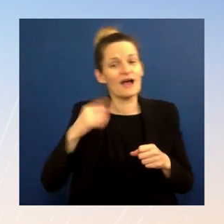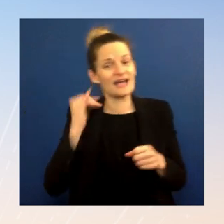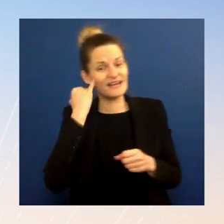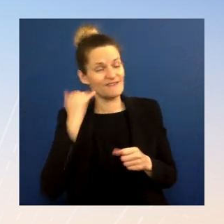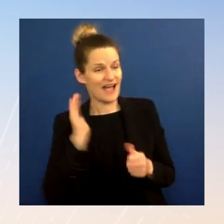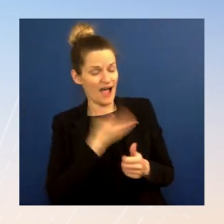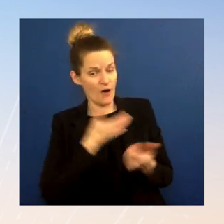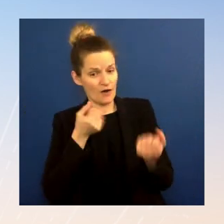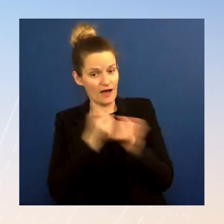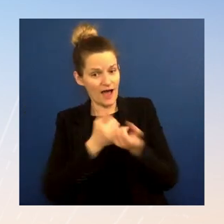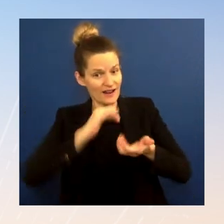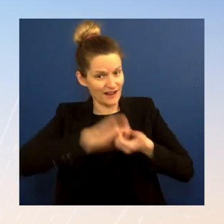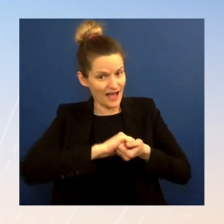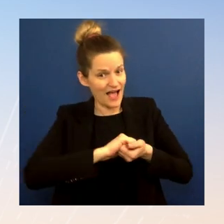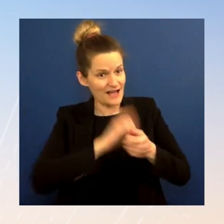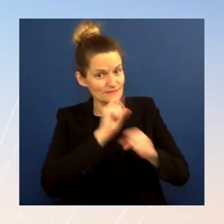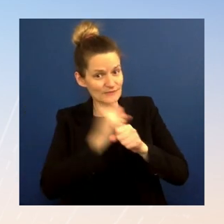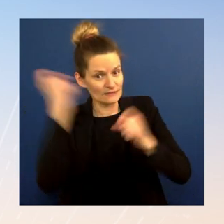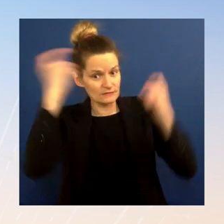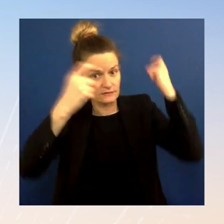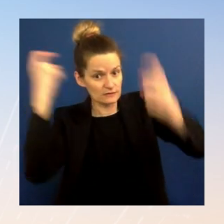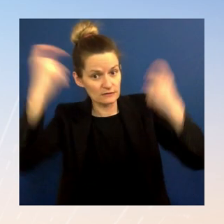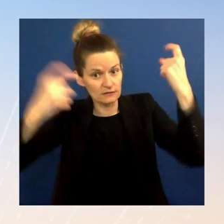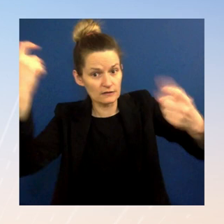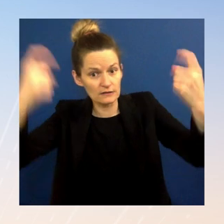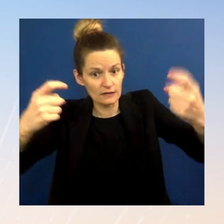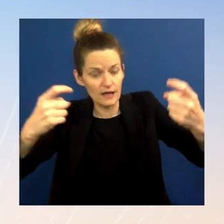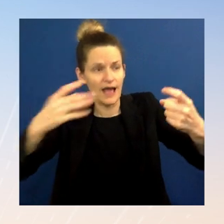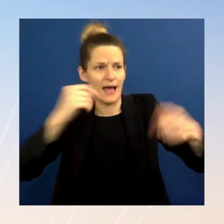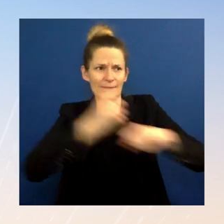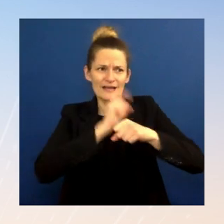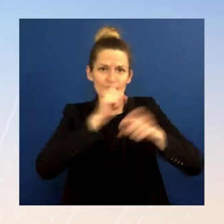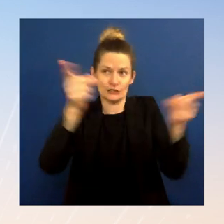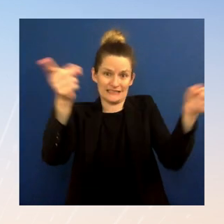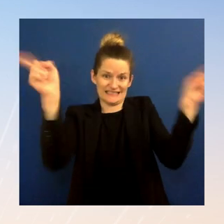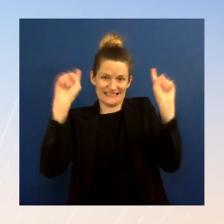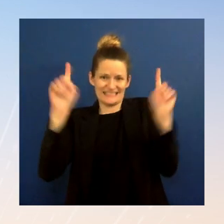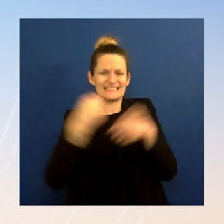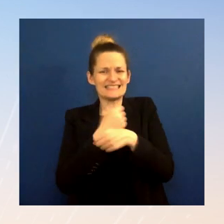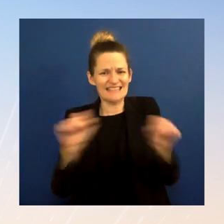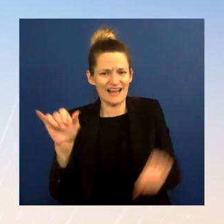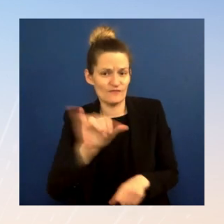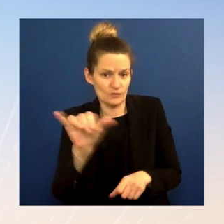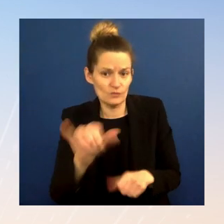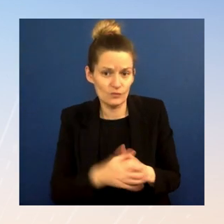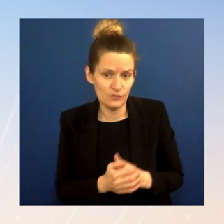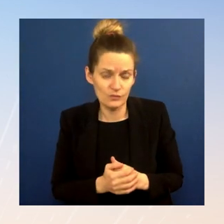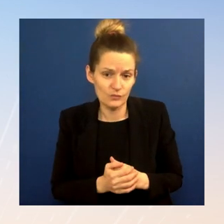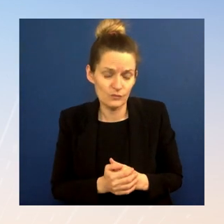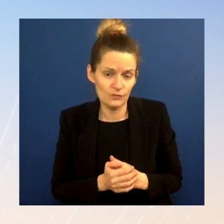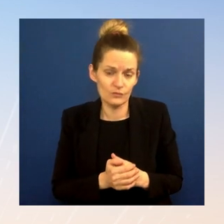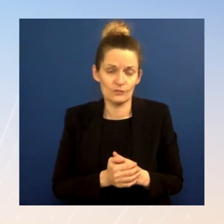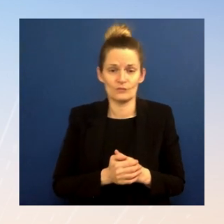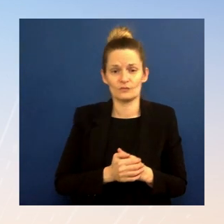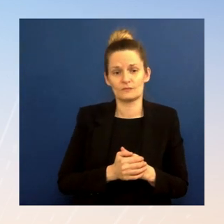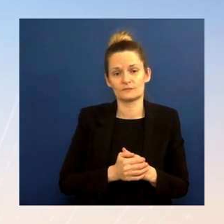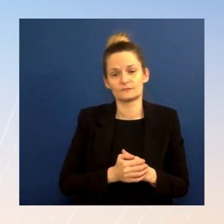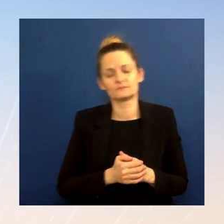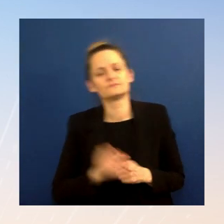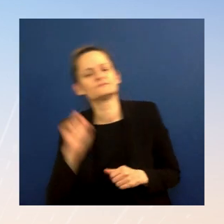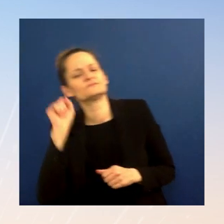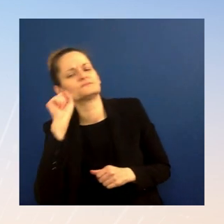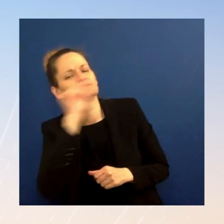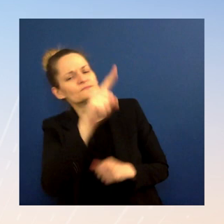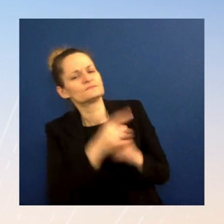defenses. Okay, and just finally, Ukrainian refugees are being turned away at the southern border. I know you've gotten some